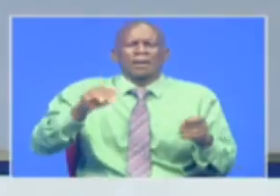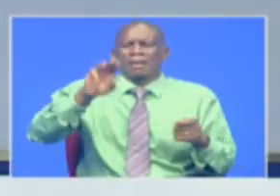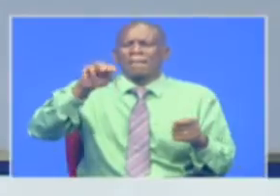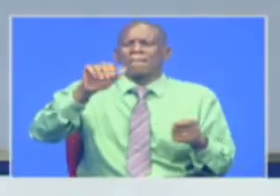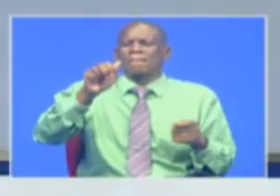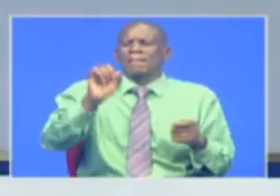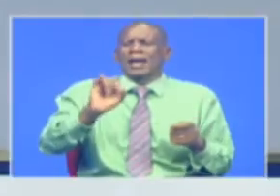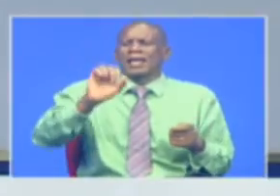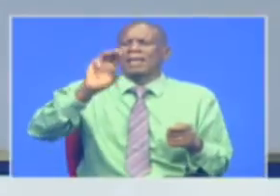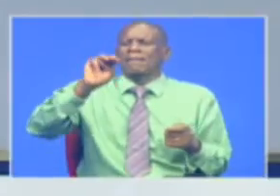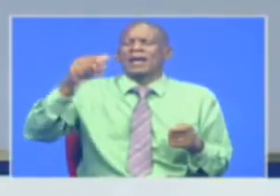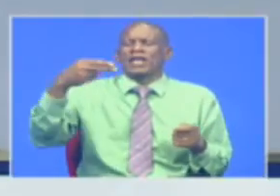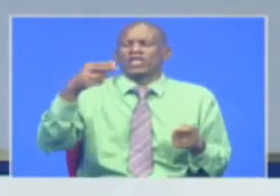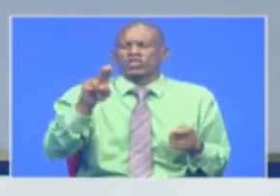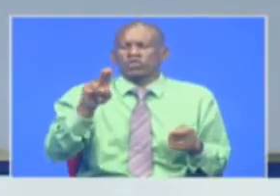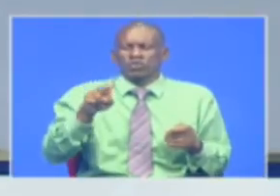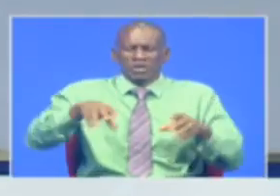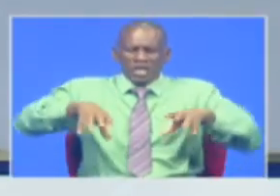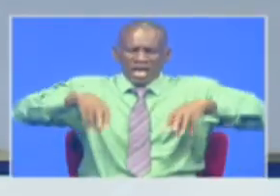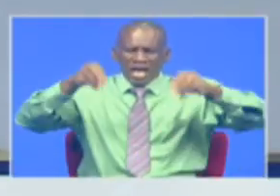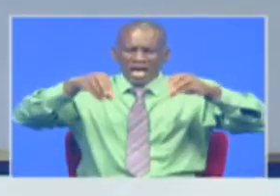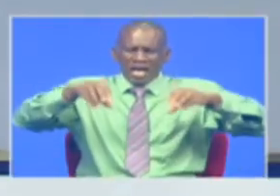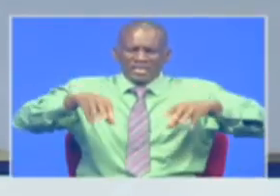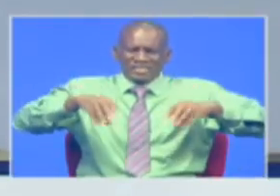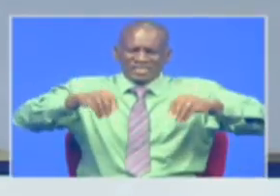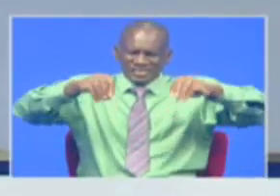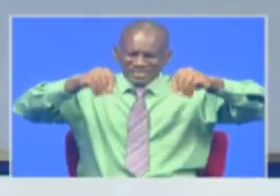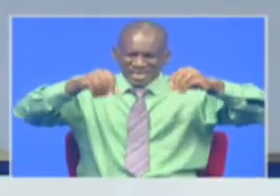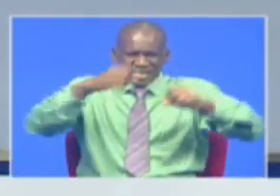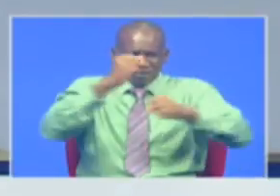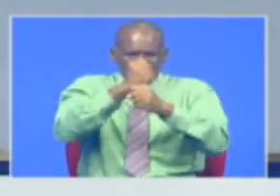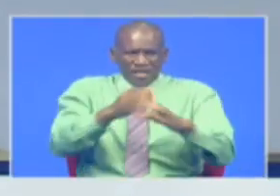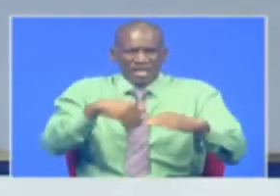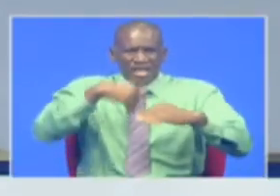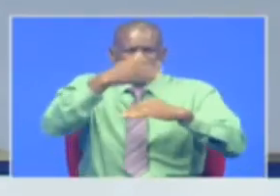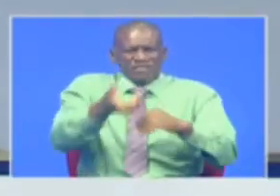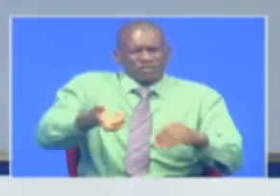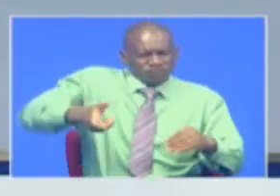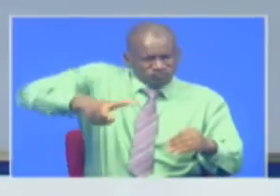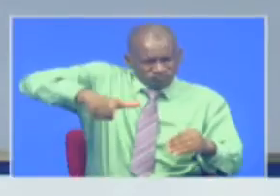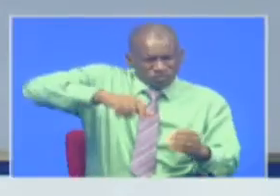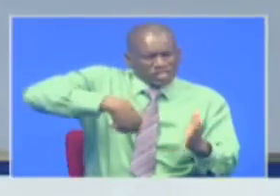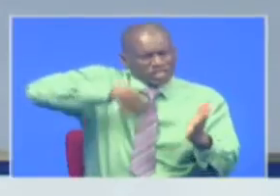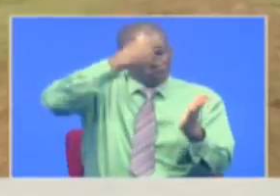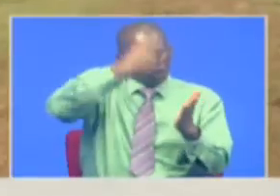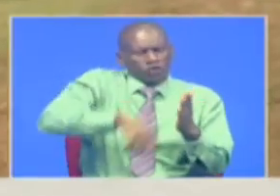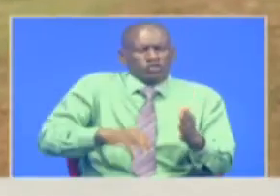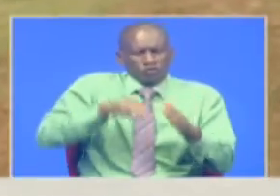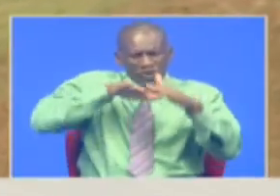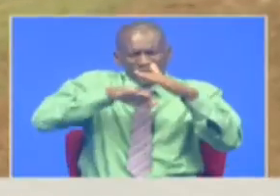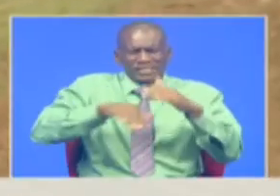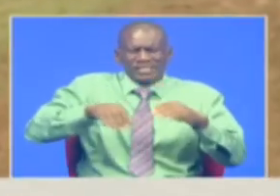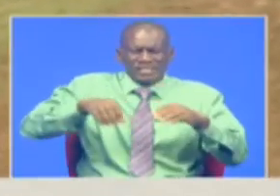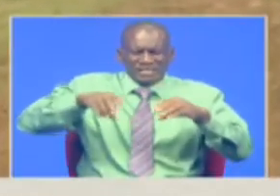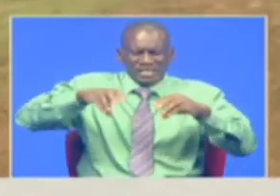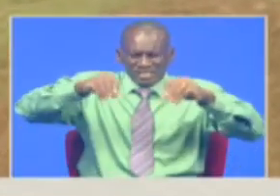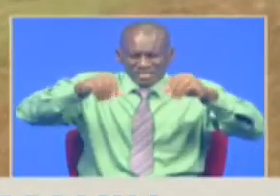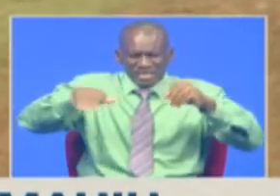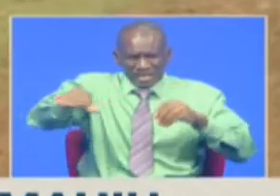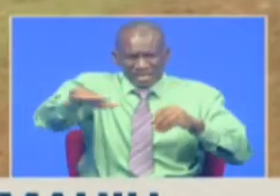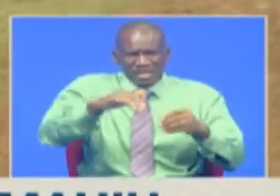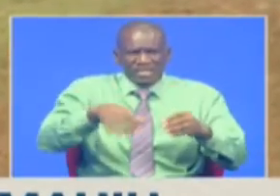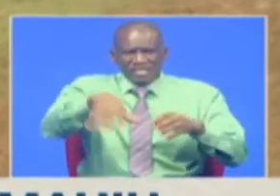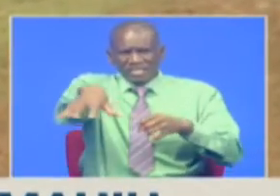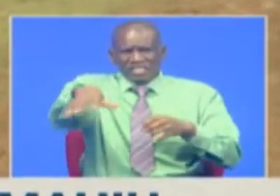sand harvesters over an increase in fees for accessing quarries. Transport along the Nairobi-Naivasha